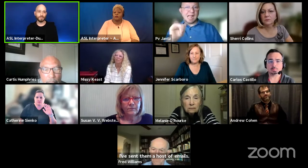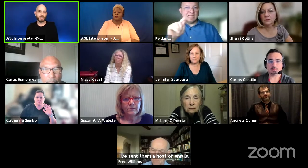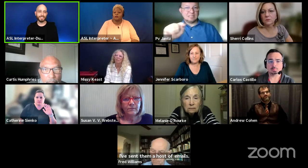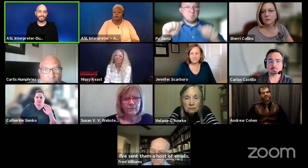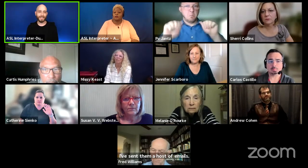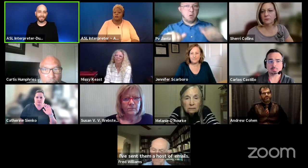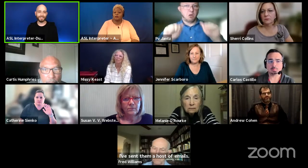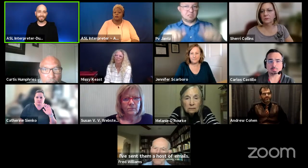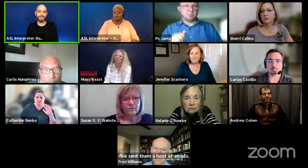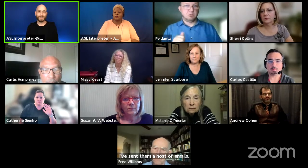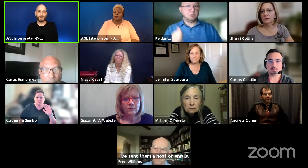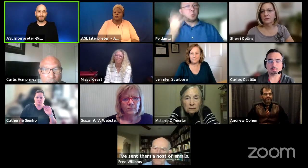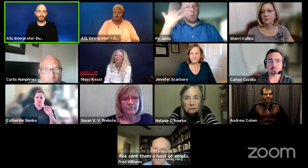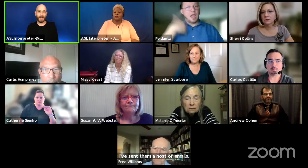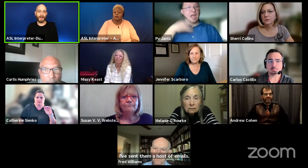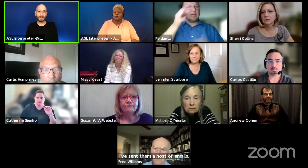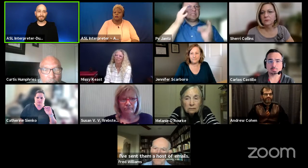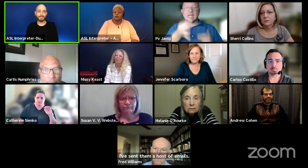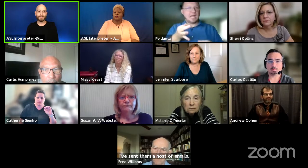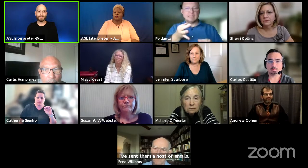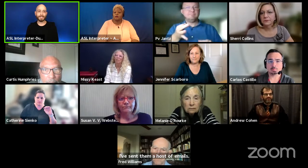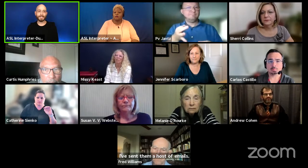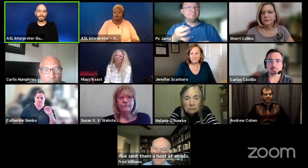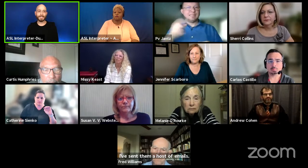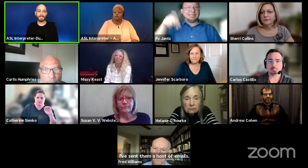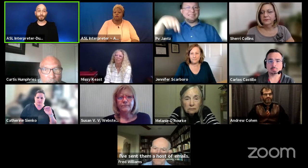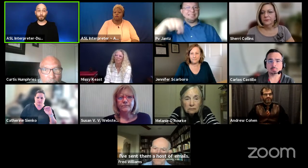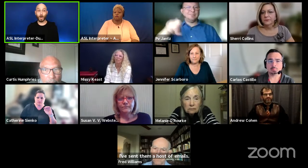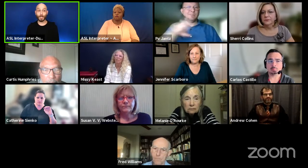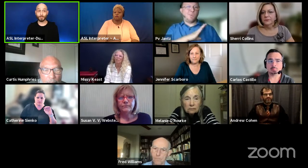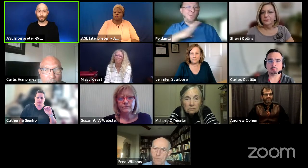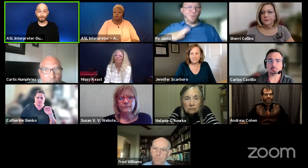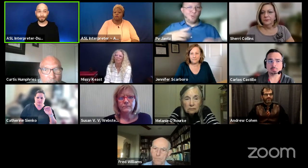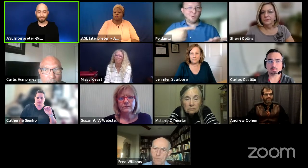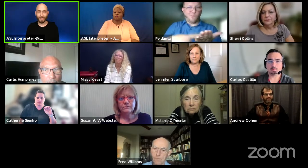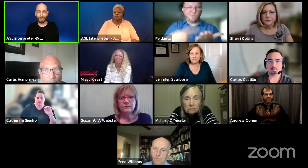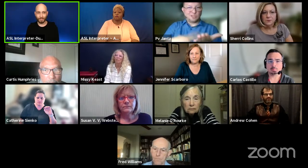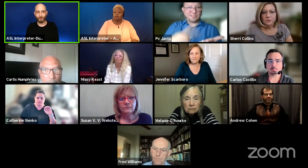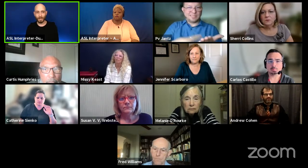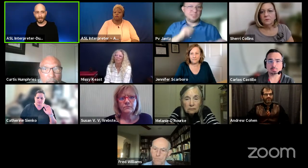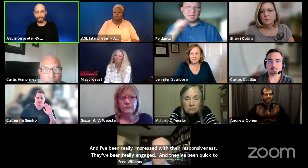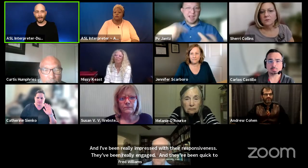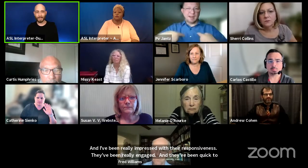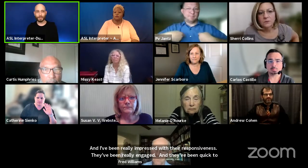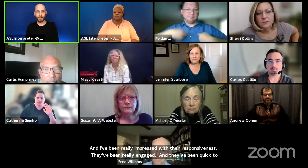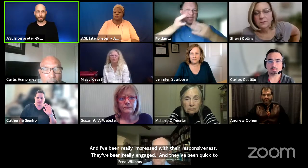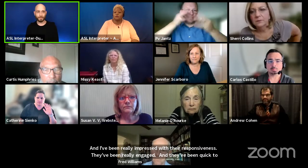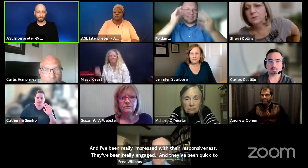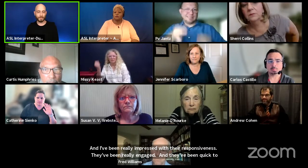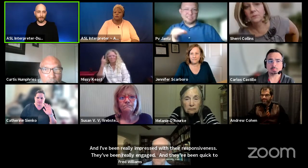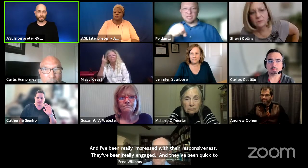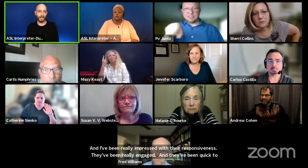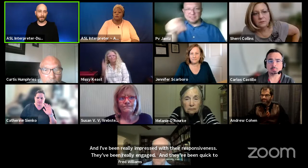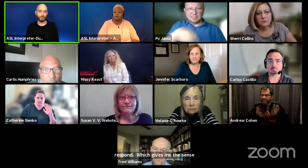which gives me the sense that things are possible. And that's why I thought it would be best to have a